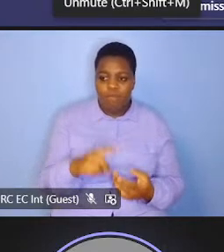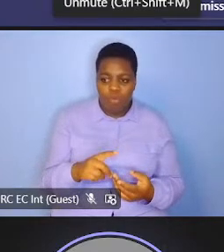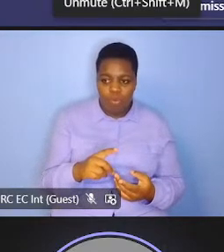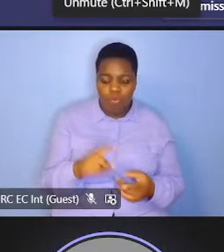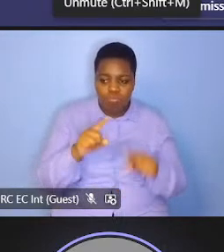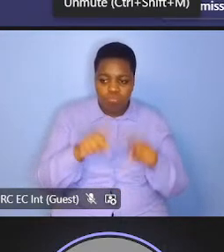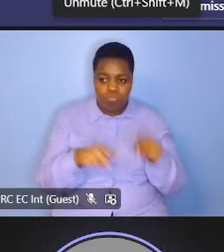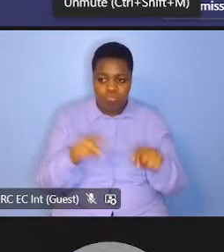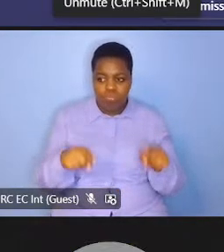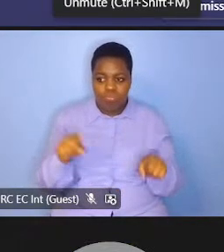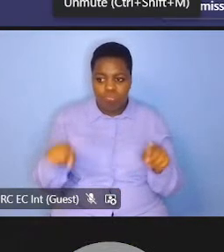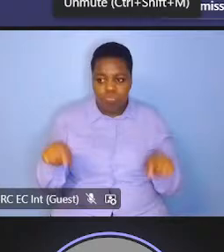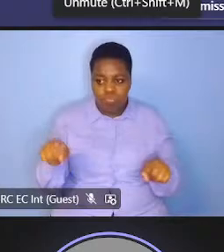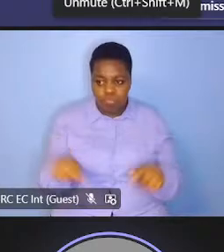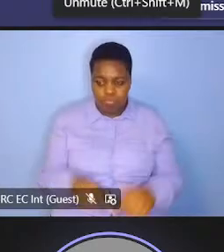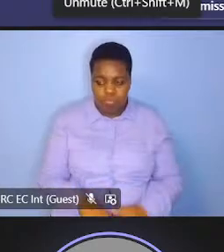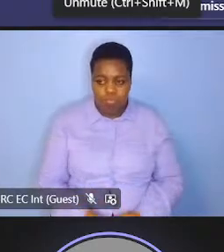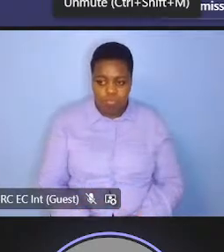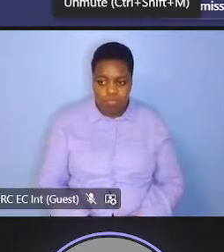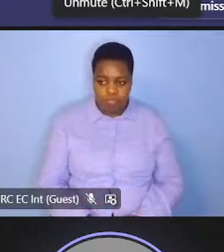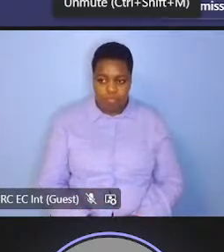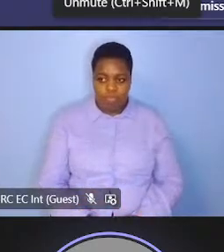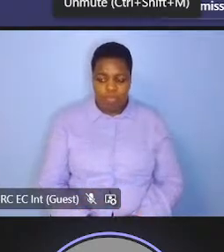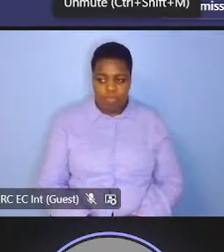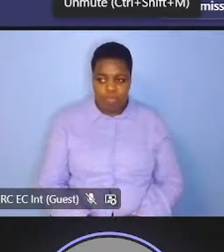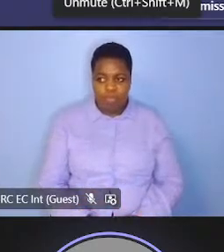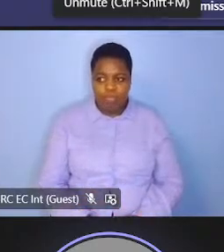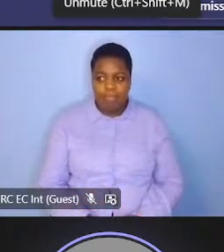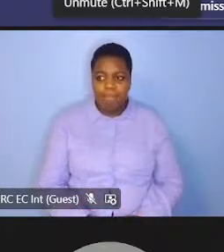diverse expression. Can we move to the